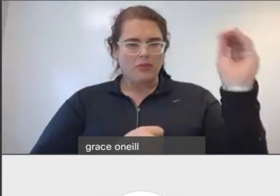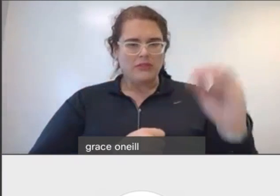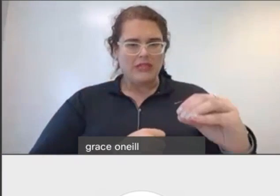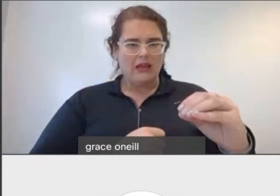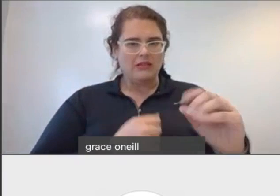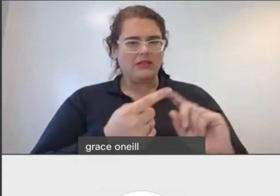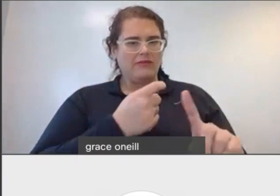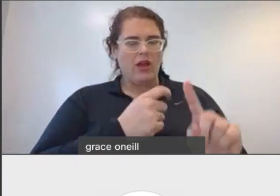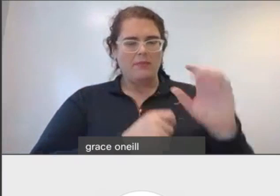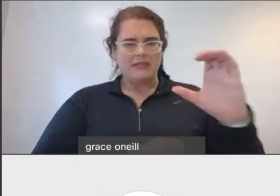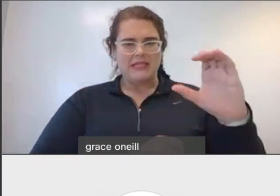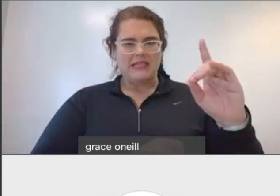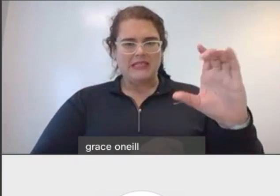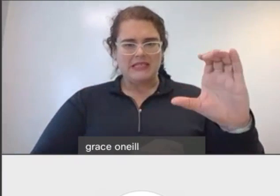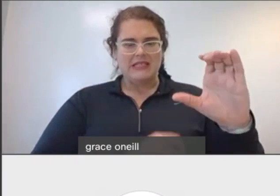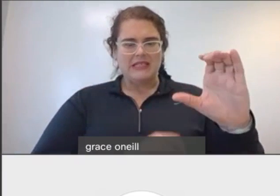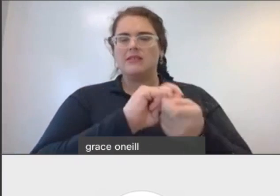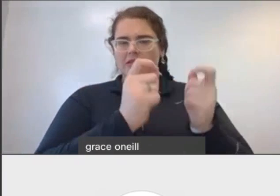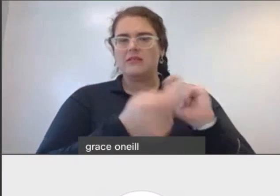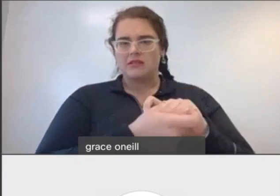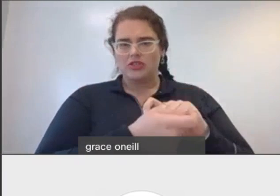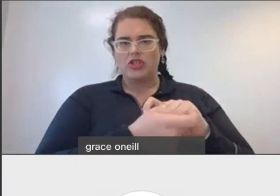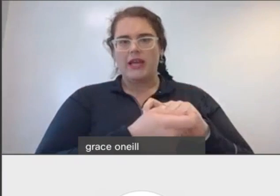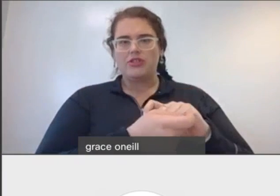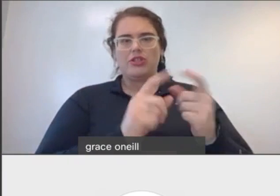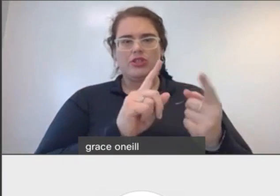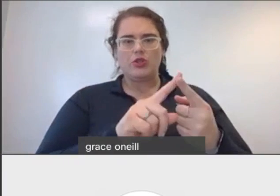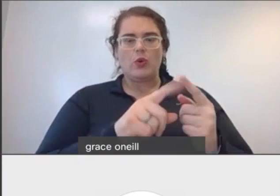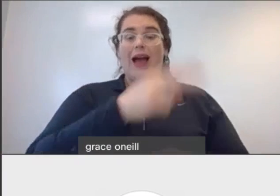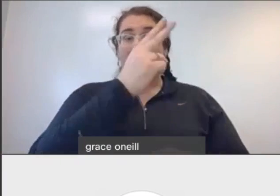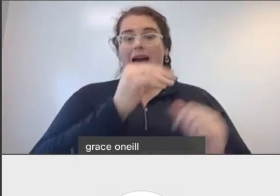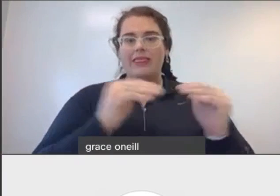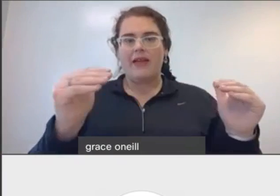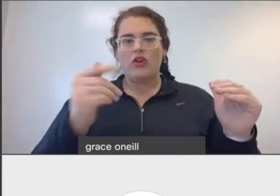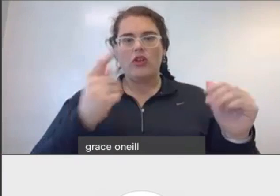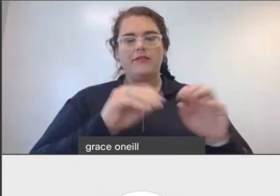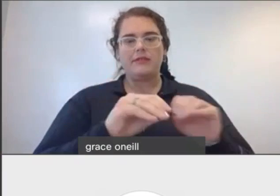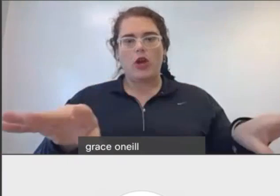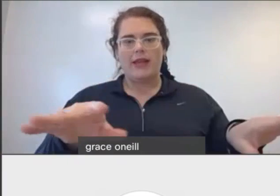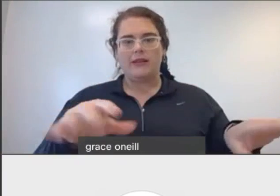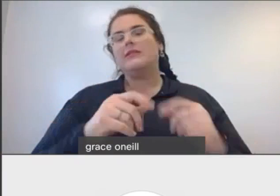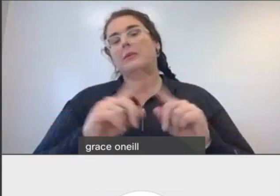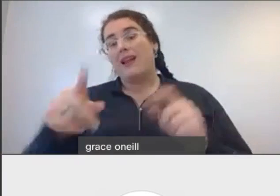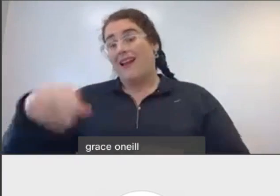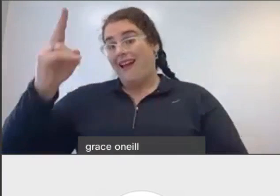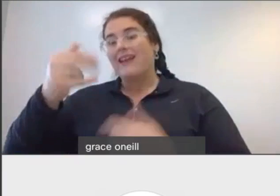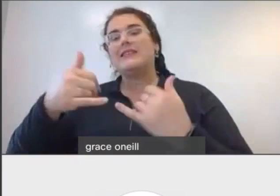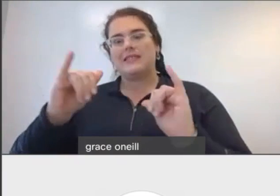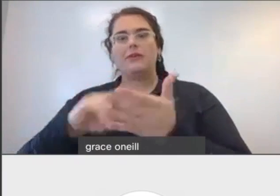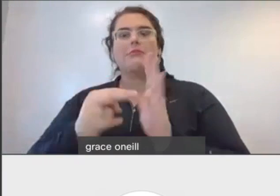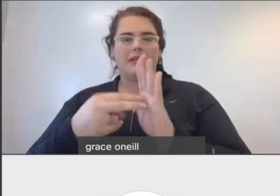the CDC has changed us as of today down to high levels of community spread, but that still means that eye protection is